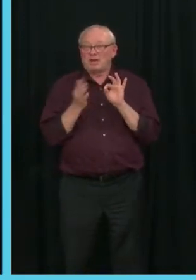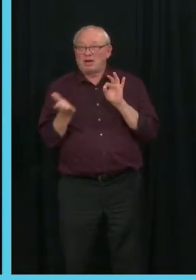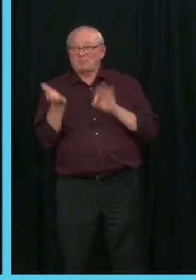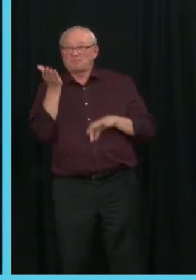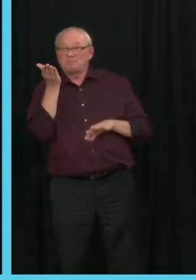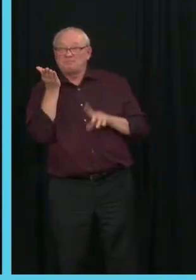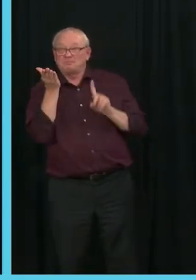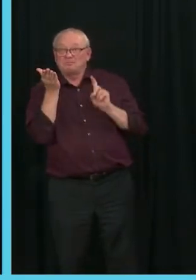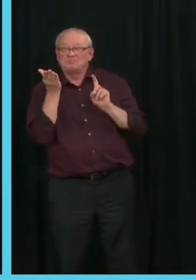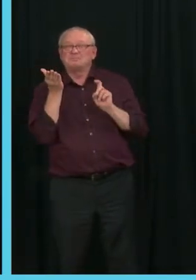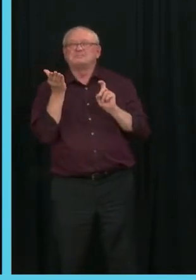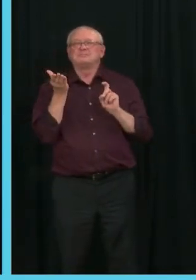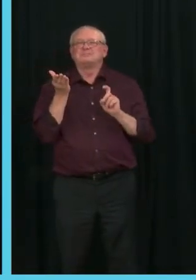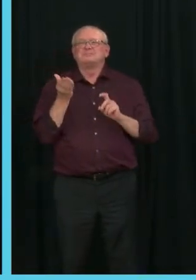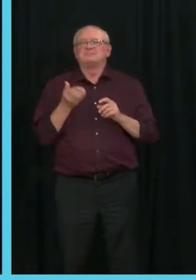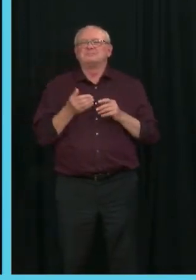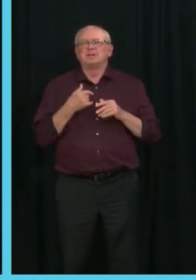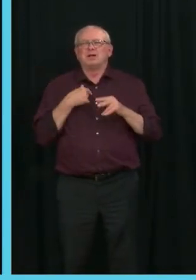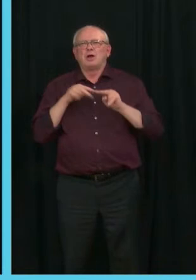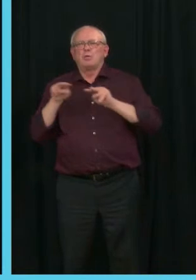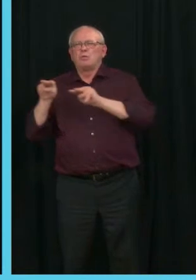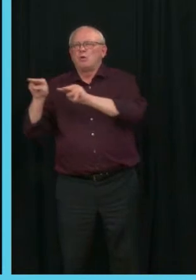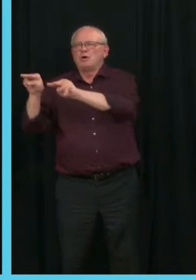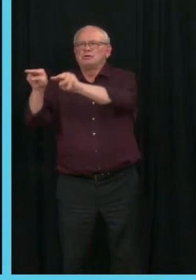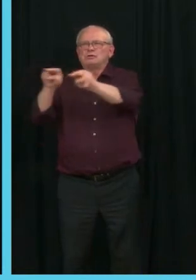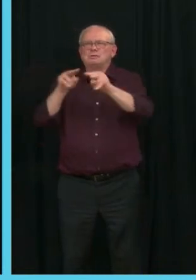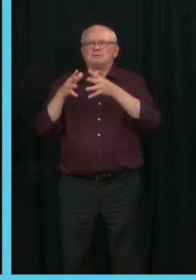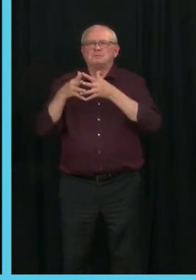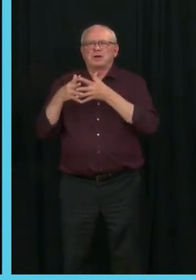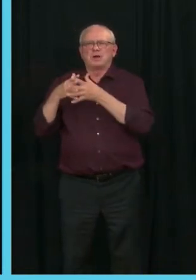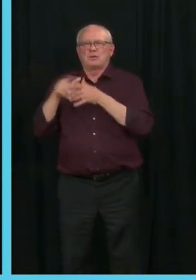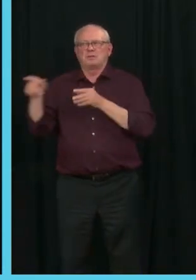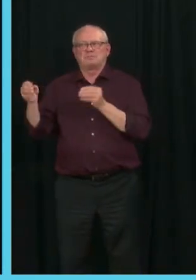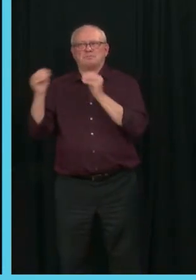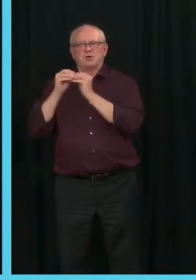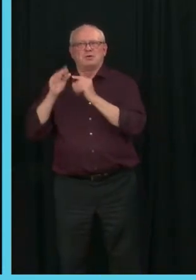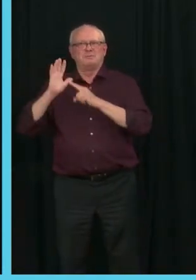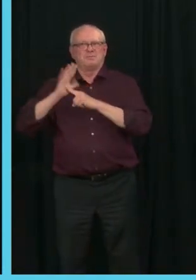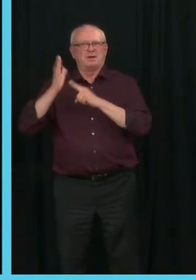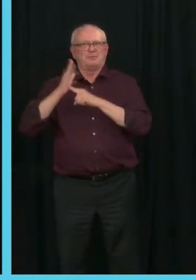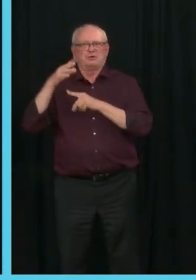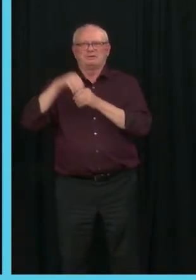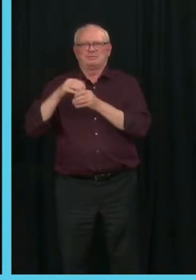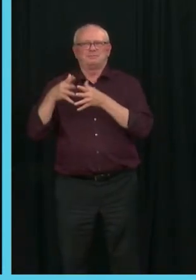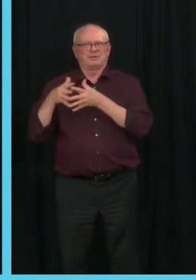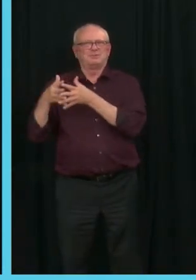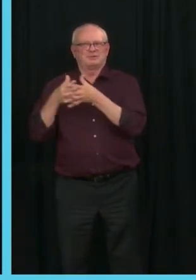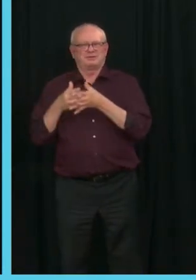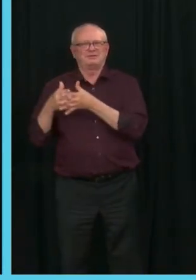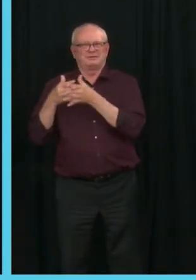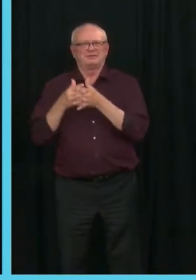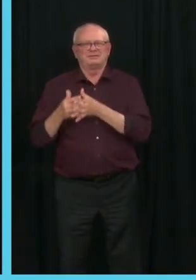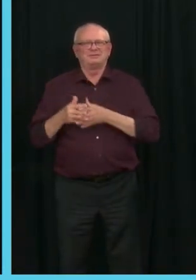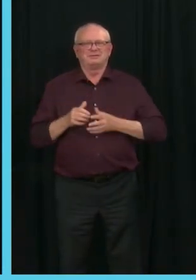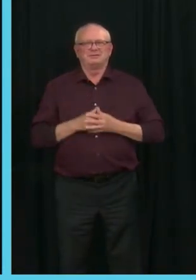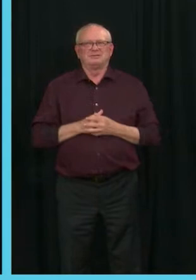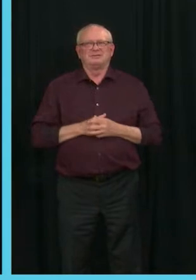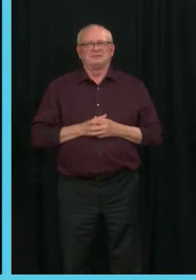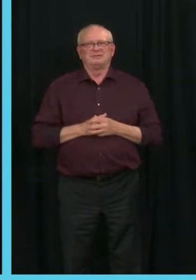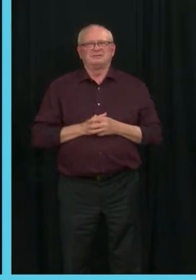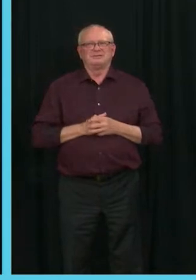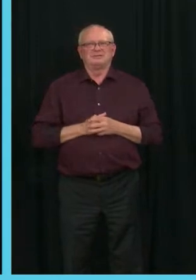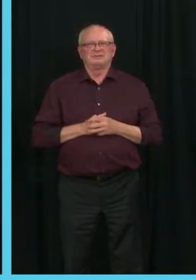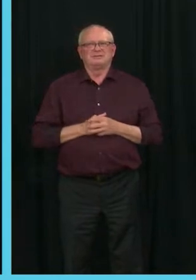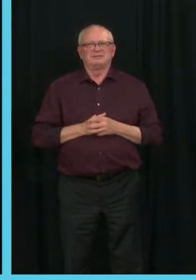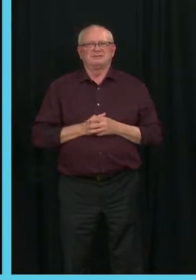how this has worked in the U.S. But it's become quite a widespread thing down south. We're at the point now where we really have